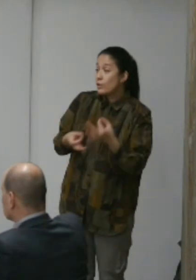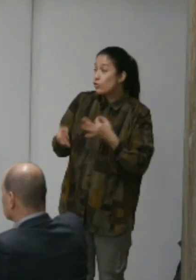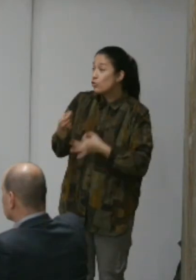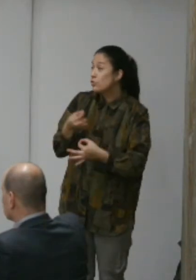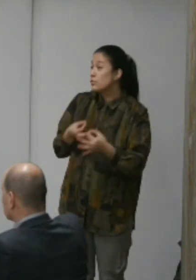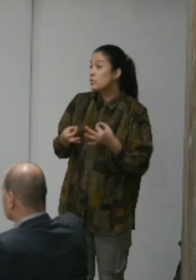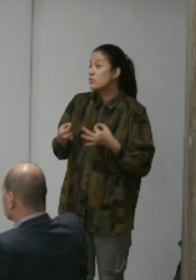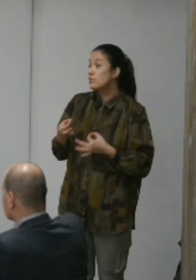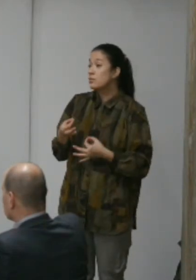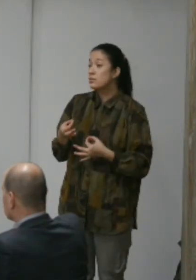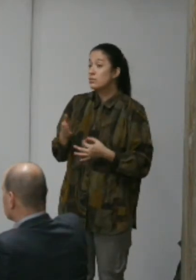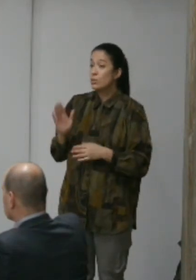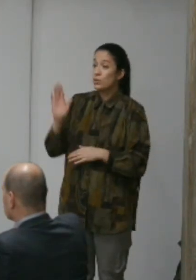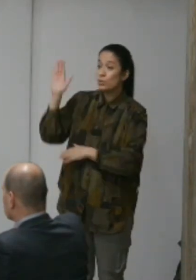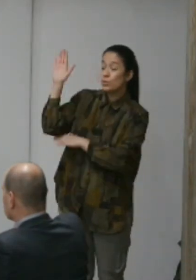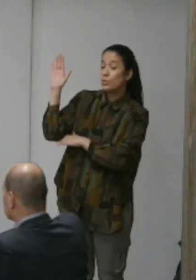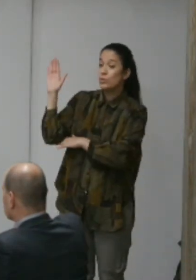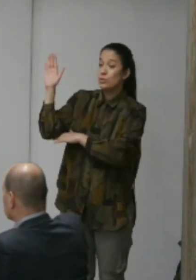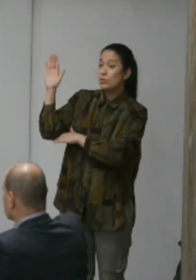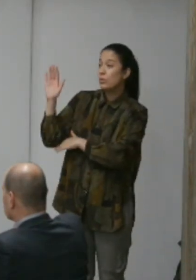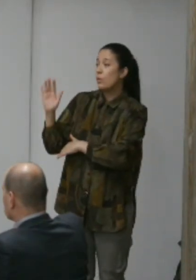to